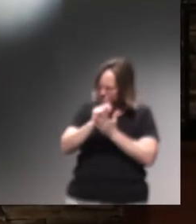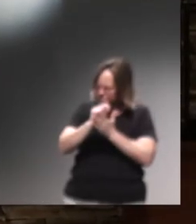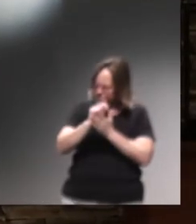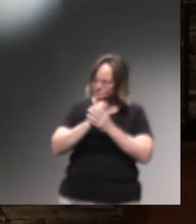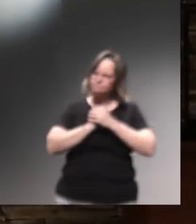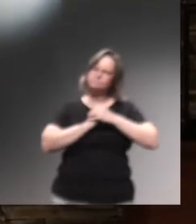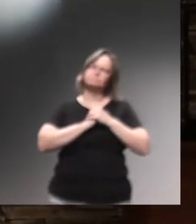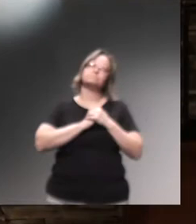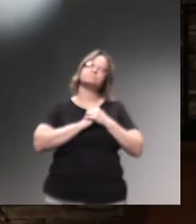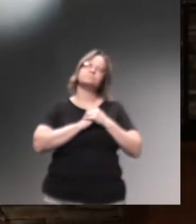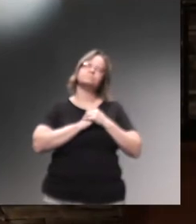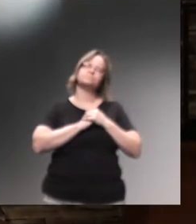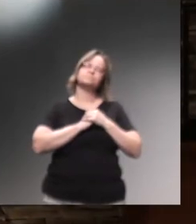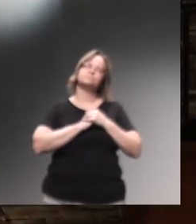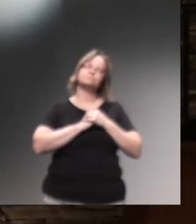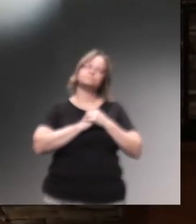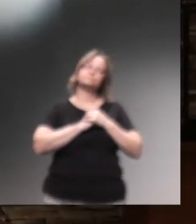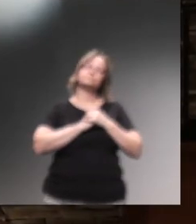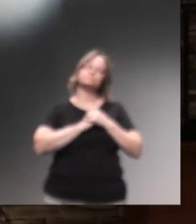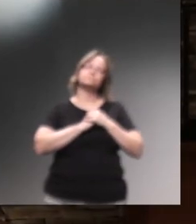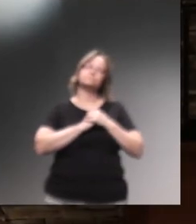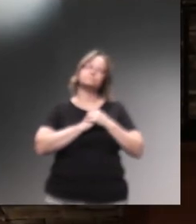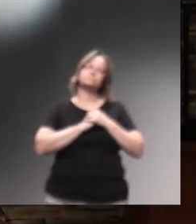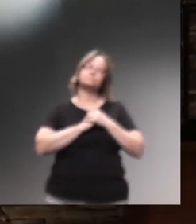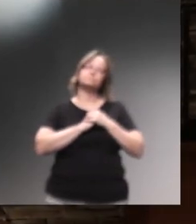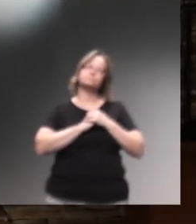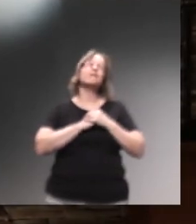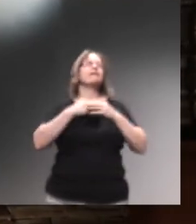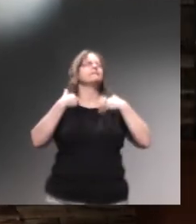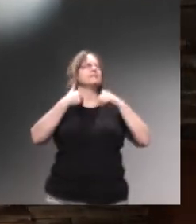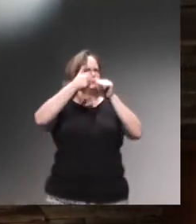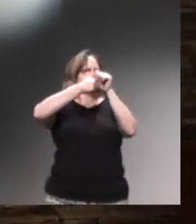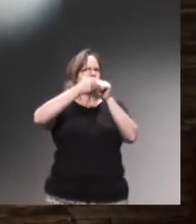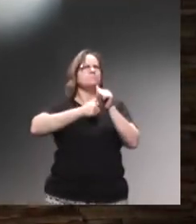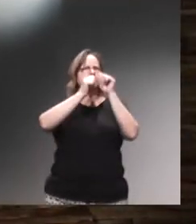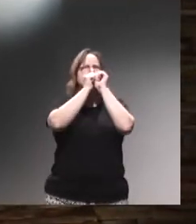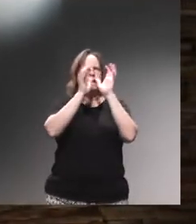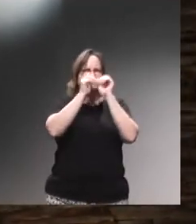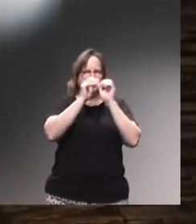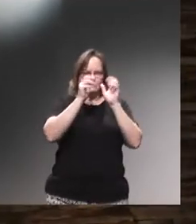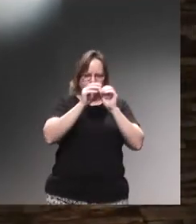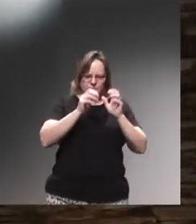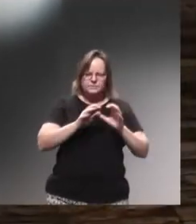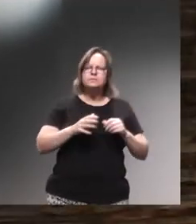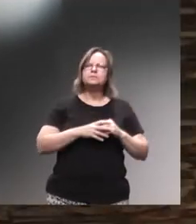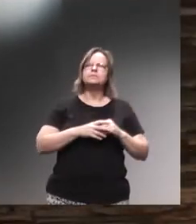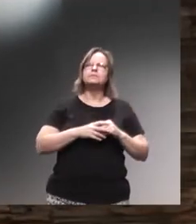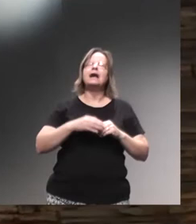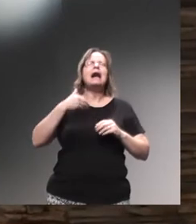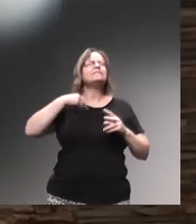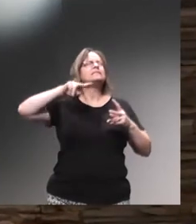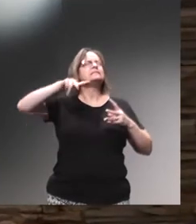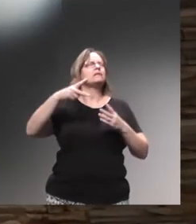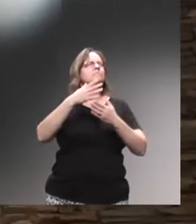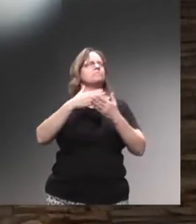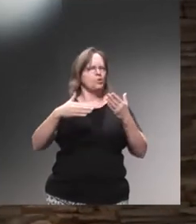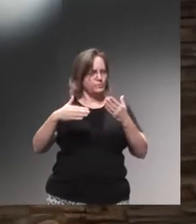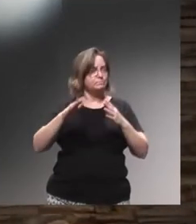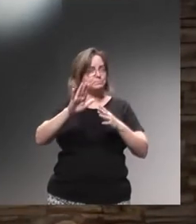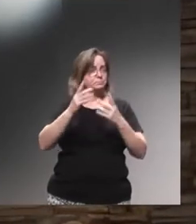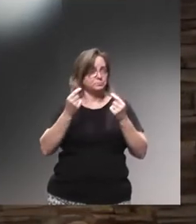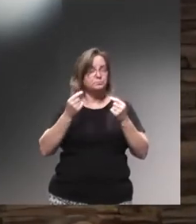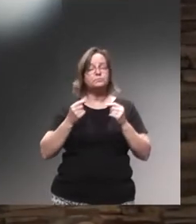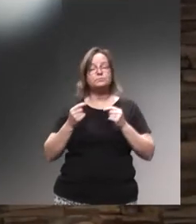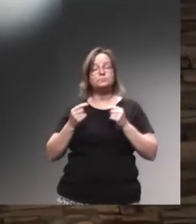the second part of this, of each of these blessings, was that there was a promise,